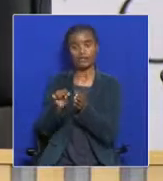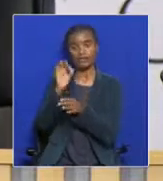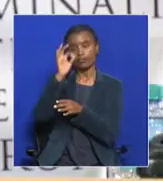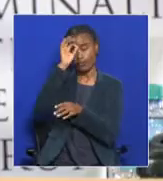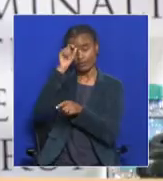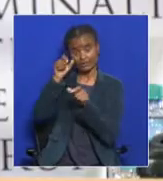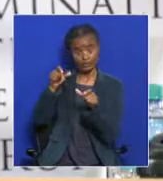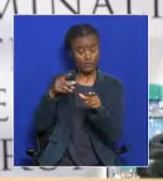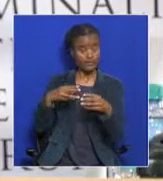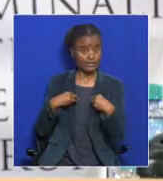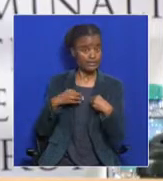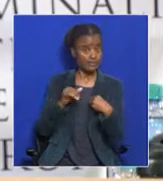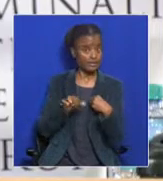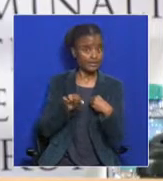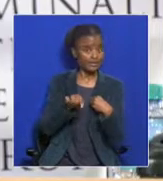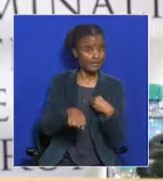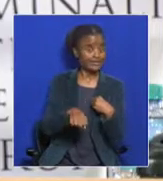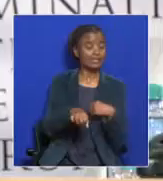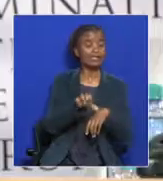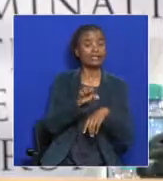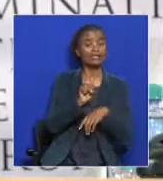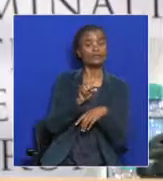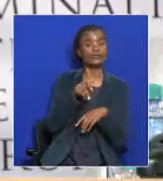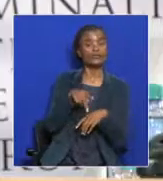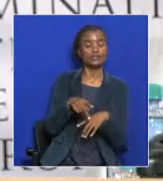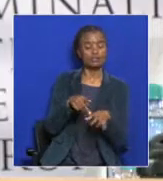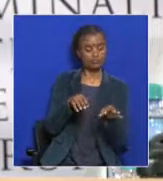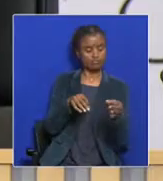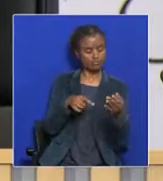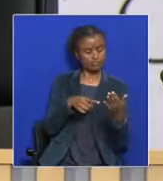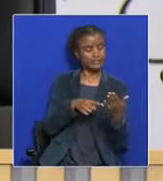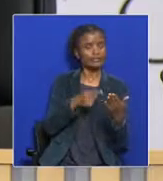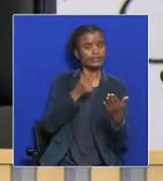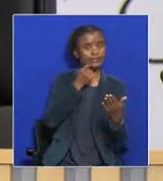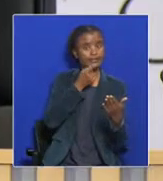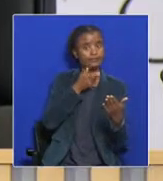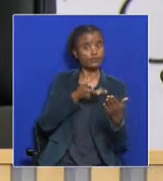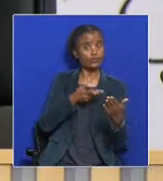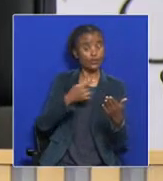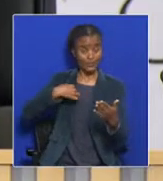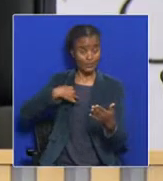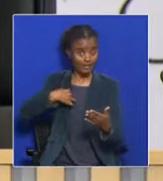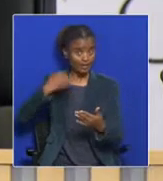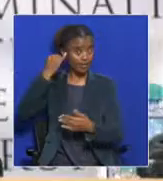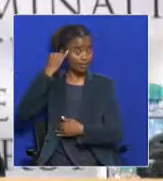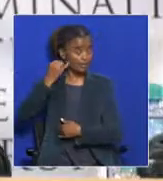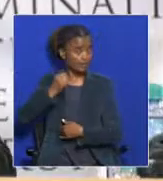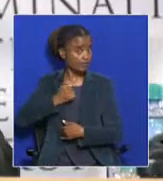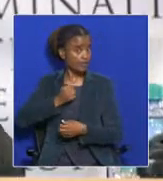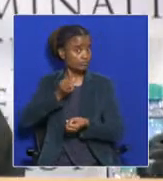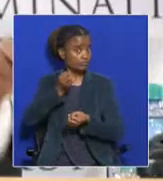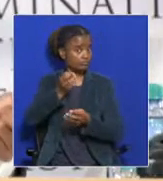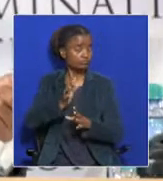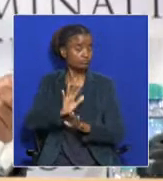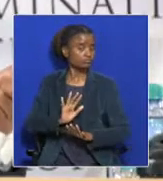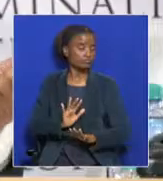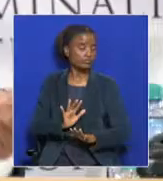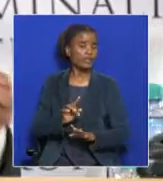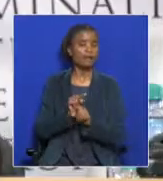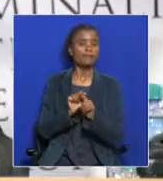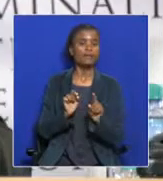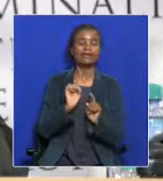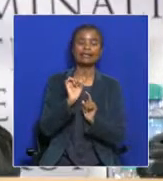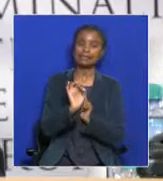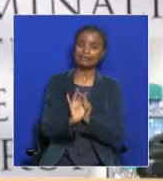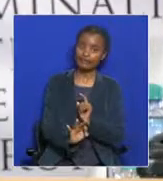The SOP tells us that, in fact. I'm not making it up, right? So if that is in the area, in the